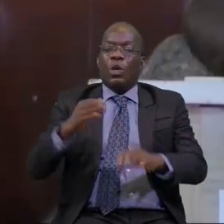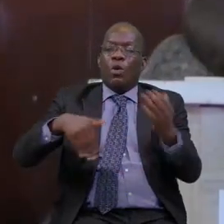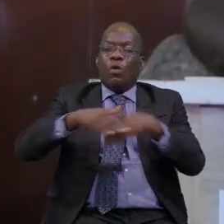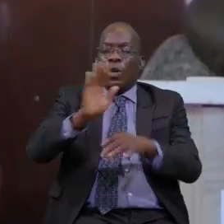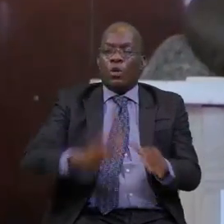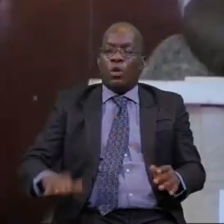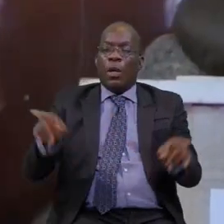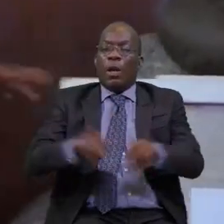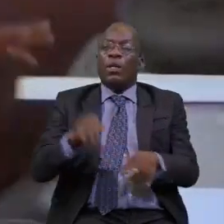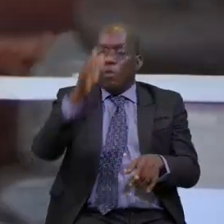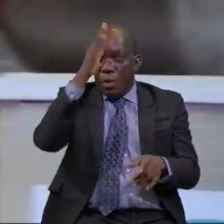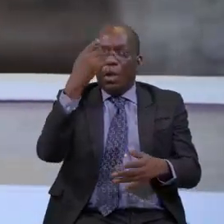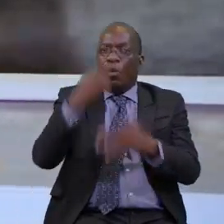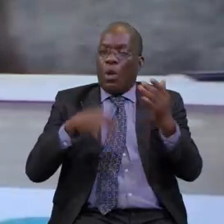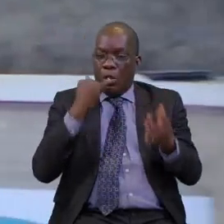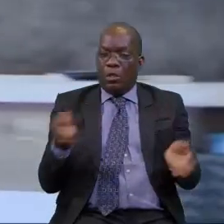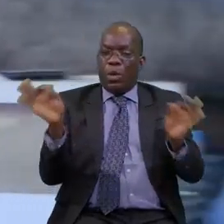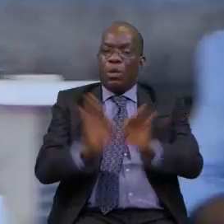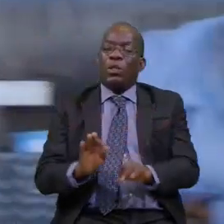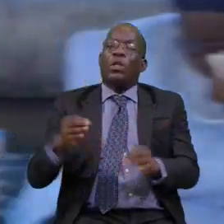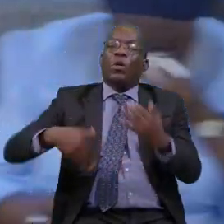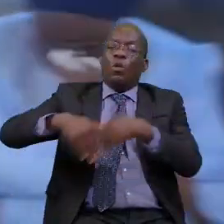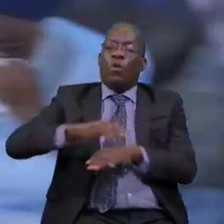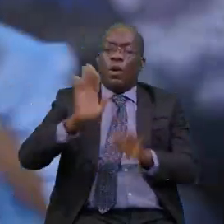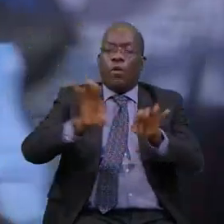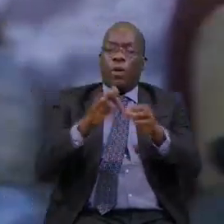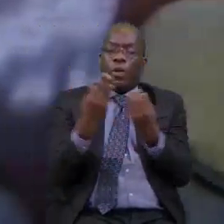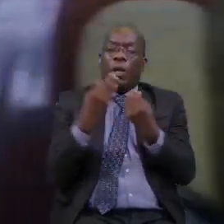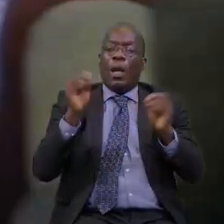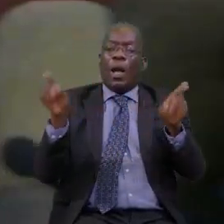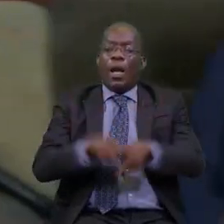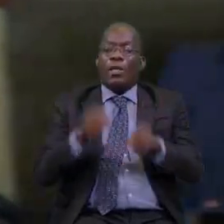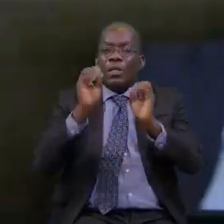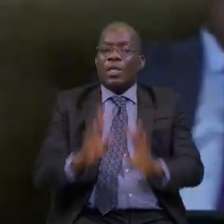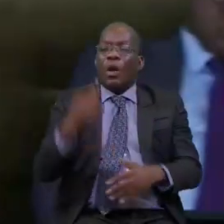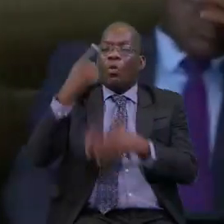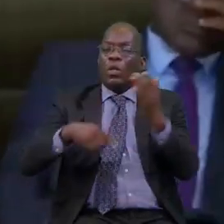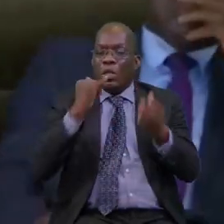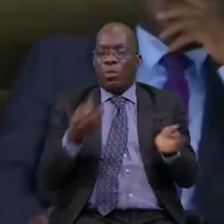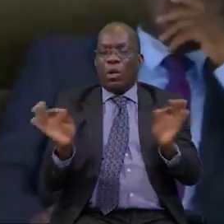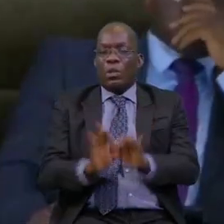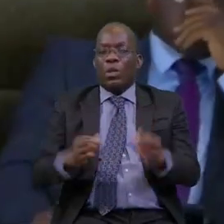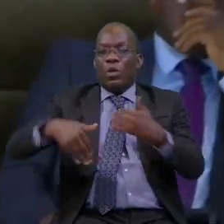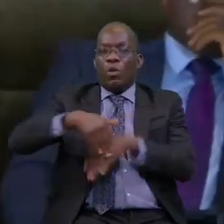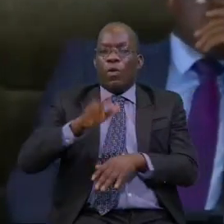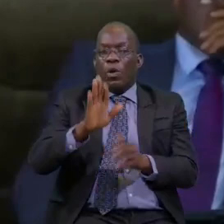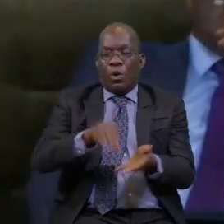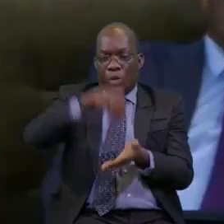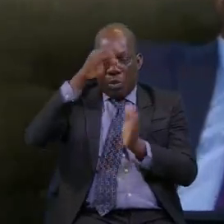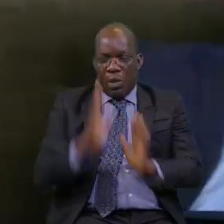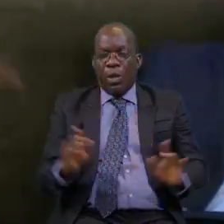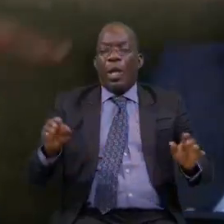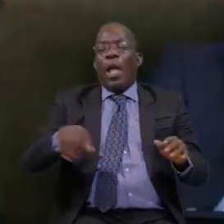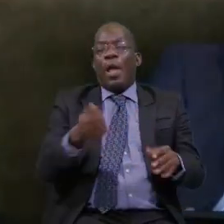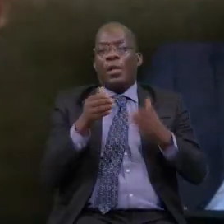your family? As a teacher, what's your priority for your students? As anyone, any leader in